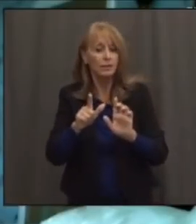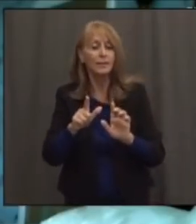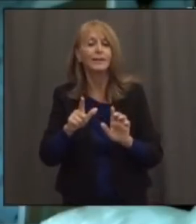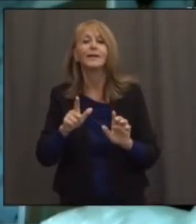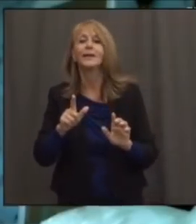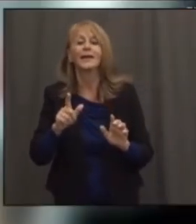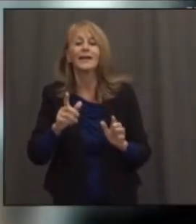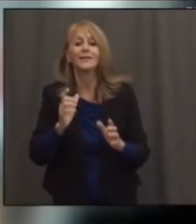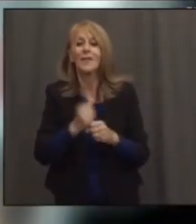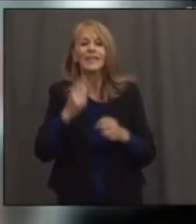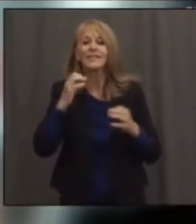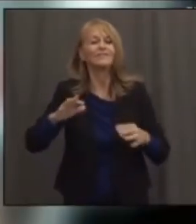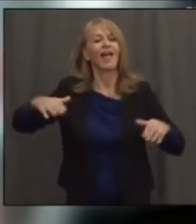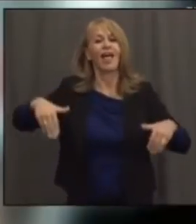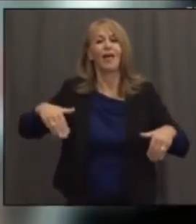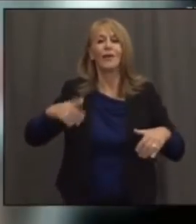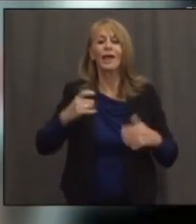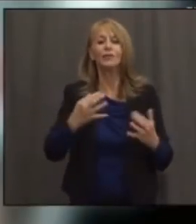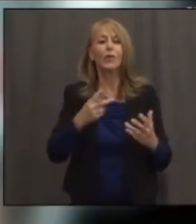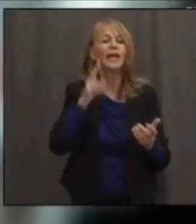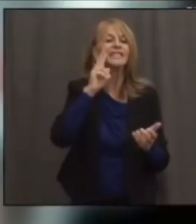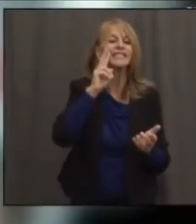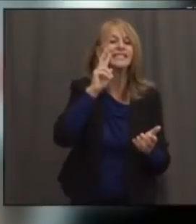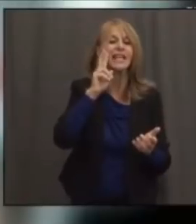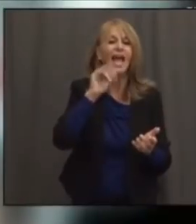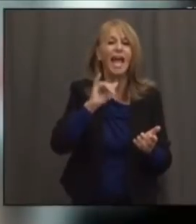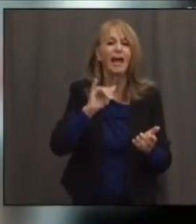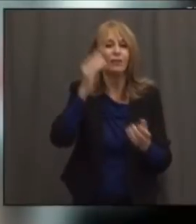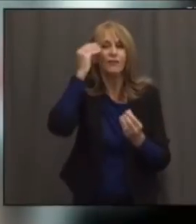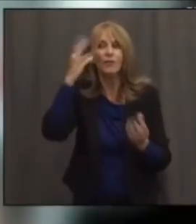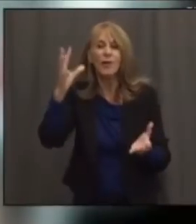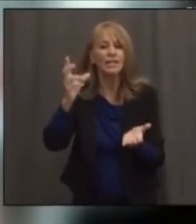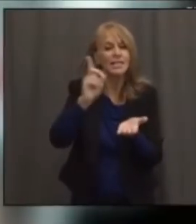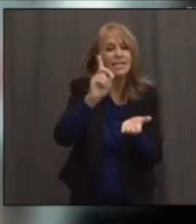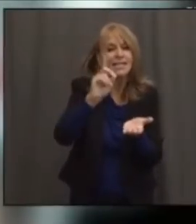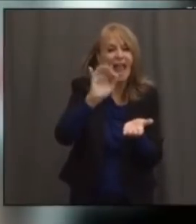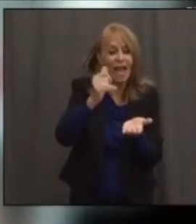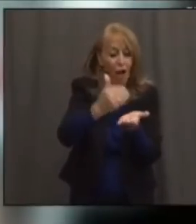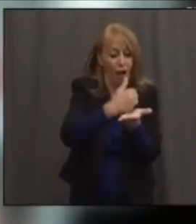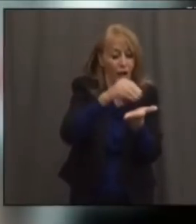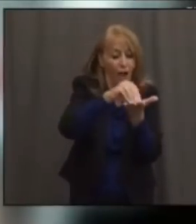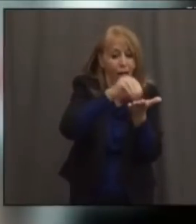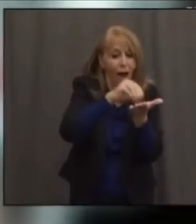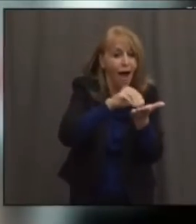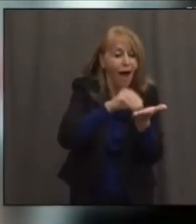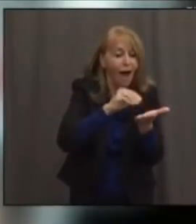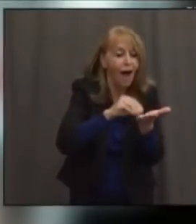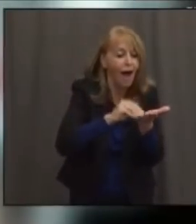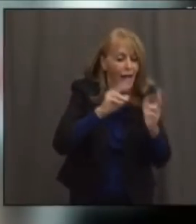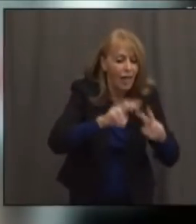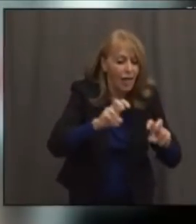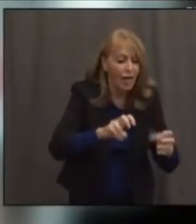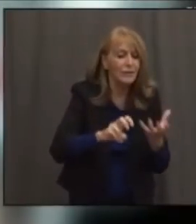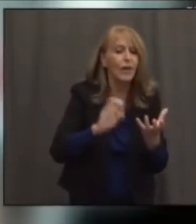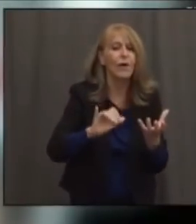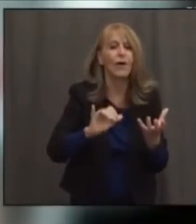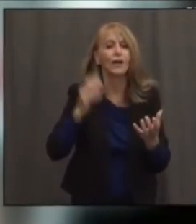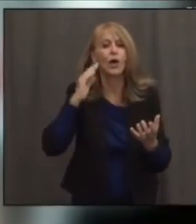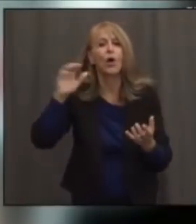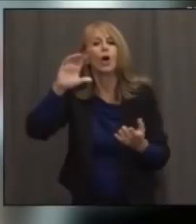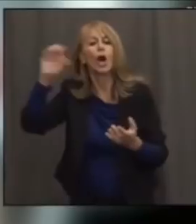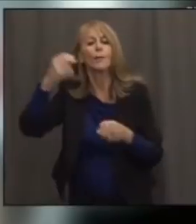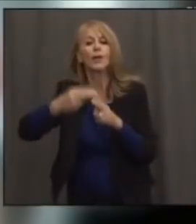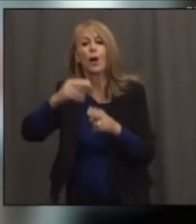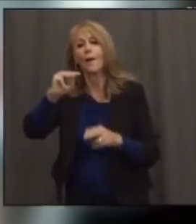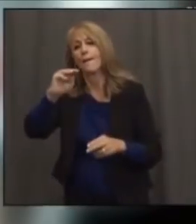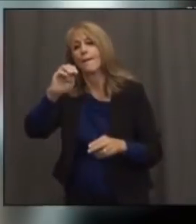that. But and I agree with you. There'll be a lot more data coming out because you'll have the long-term follow-up. And so far, the data, Moderna's put out some data